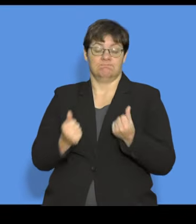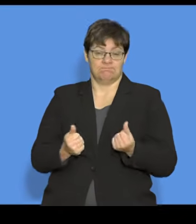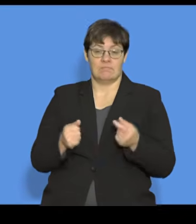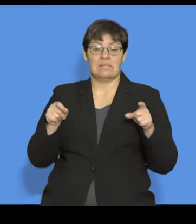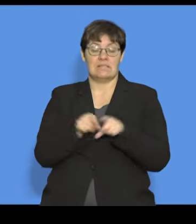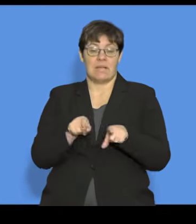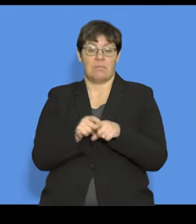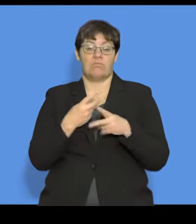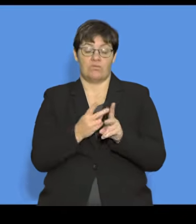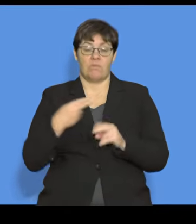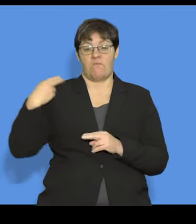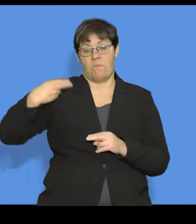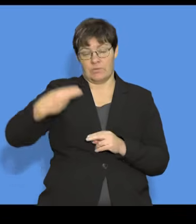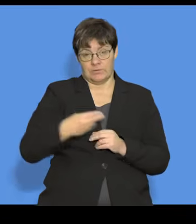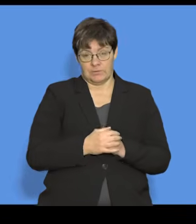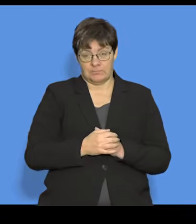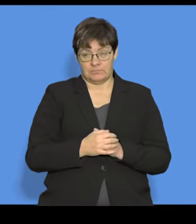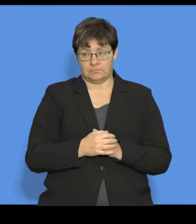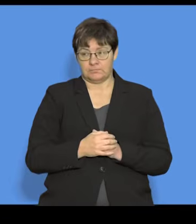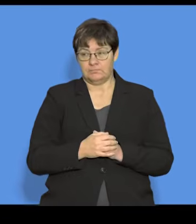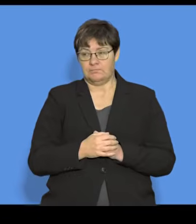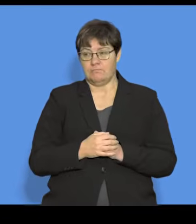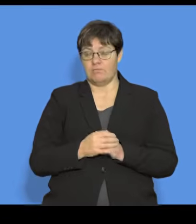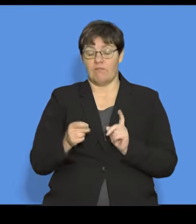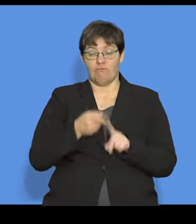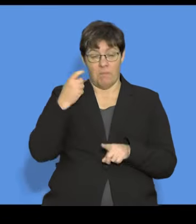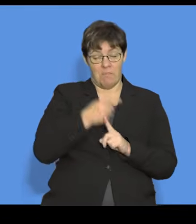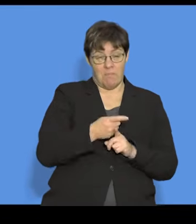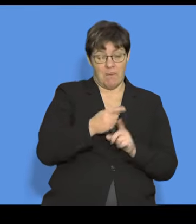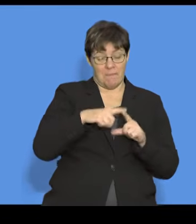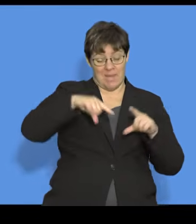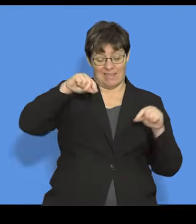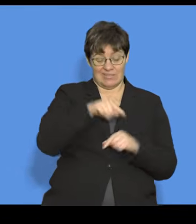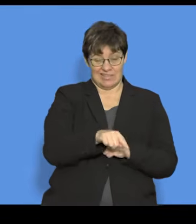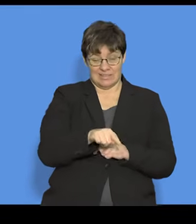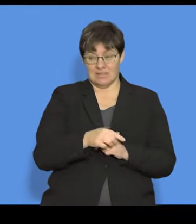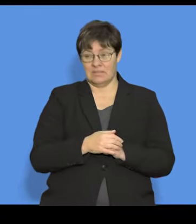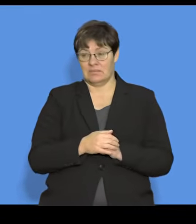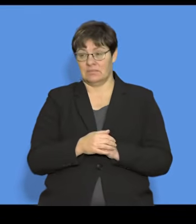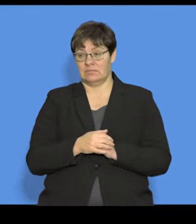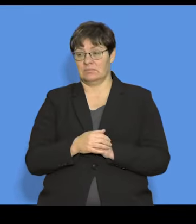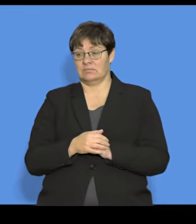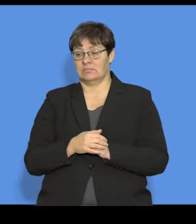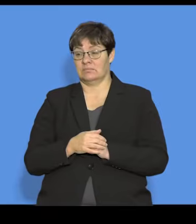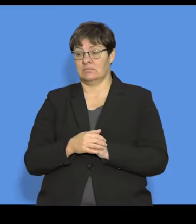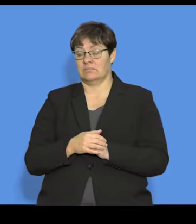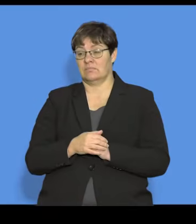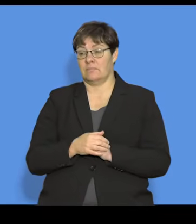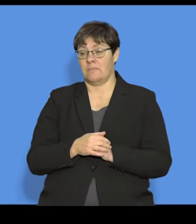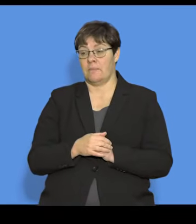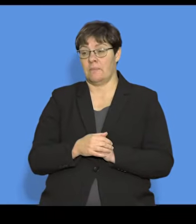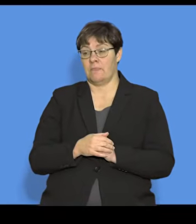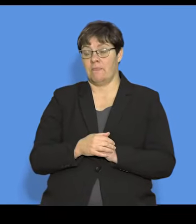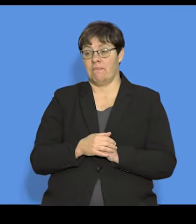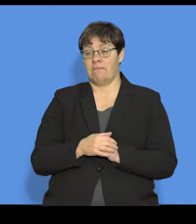as well as production of hormones. We then move from the pancreas and the small part of